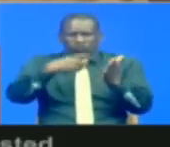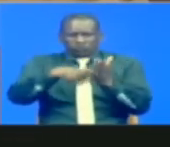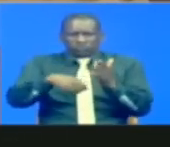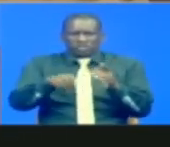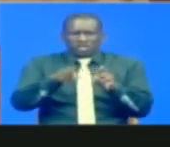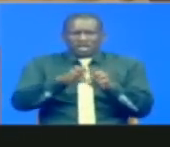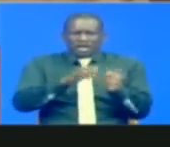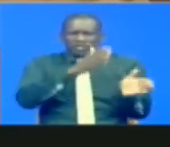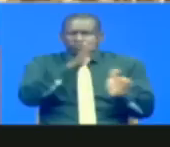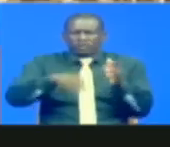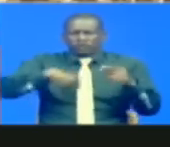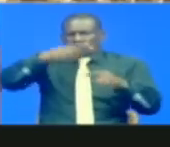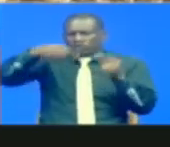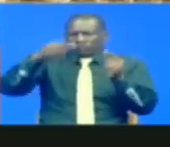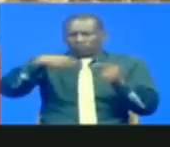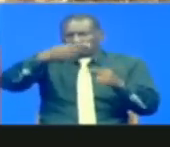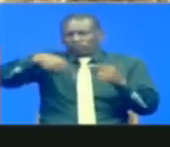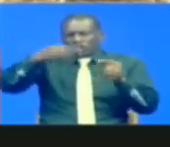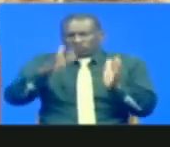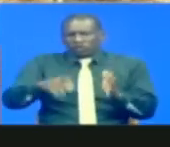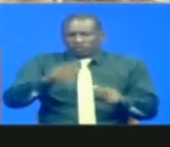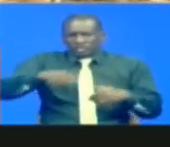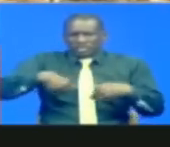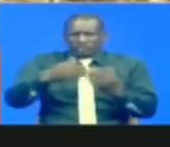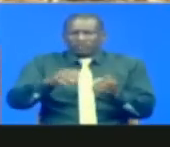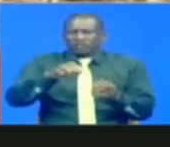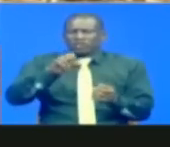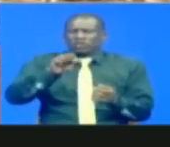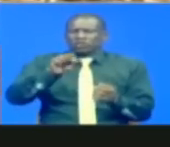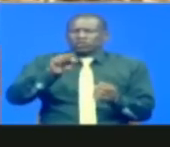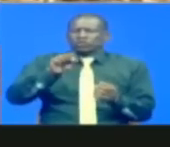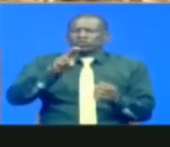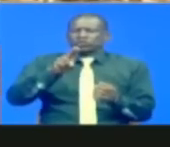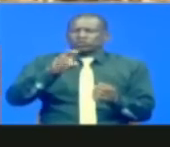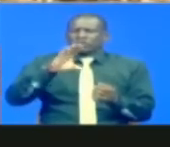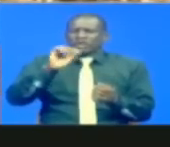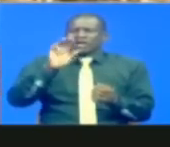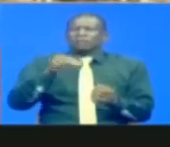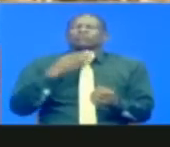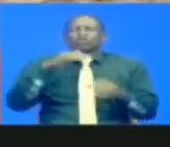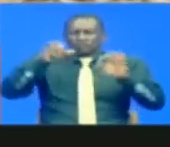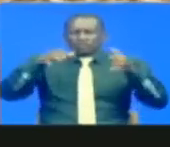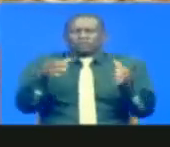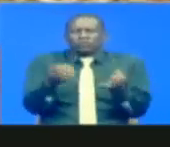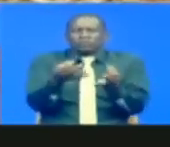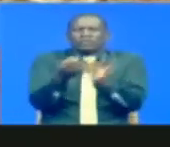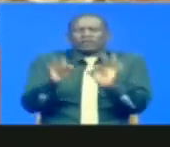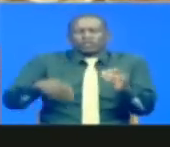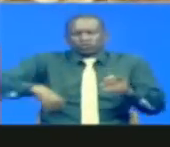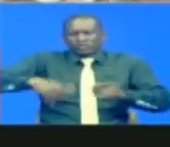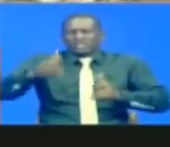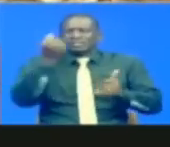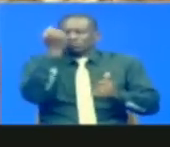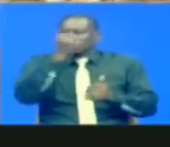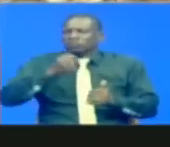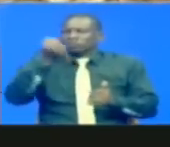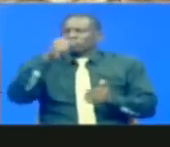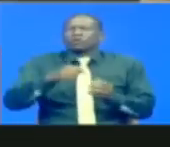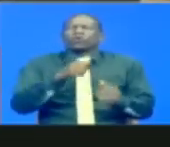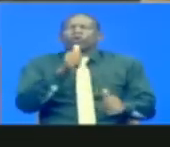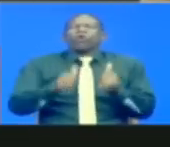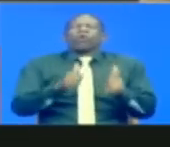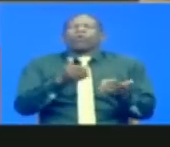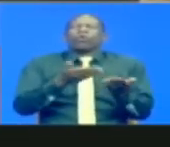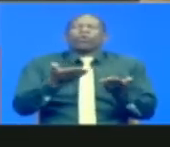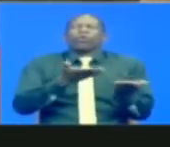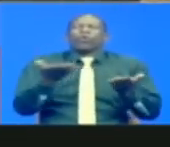they are allocated to. SUCAM wants farmers to be given autonomy to sell their cane where they deem best.